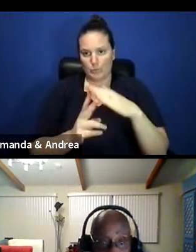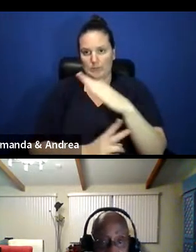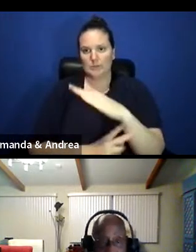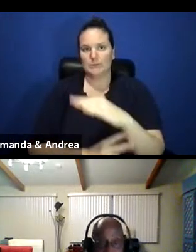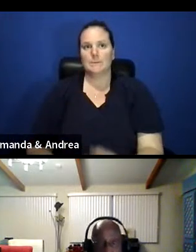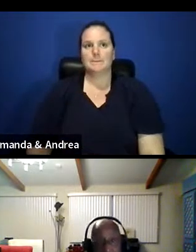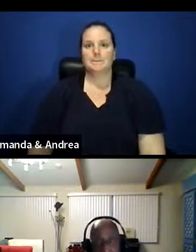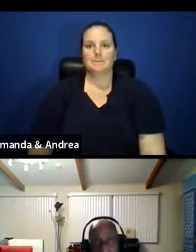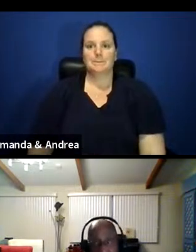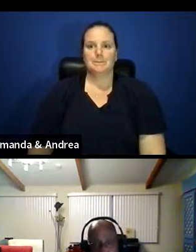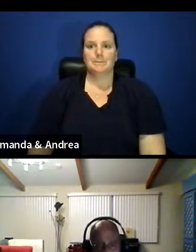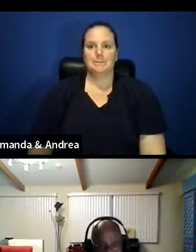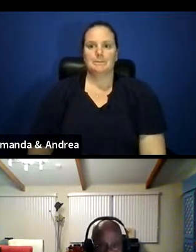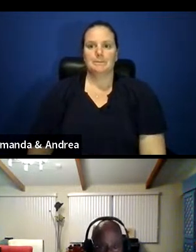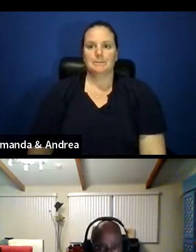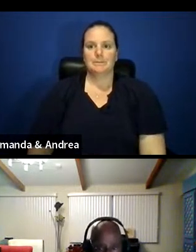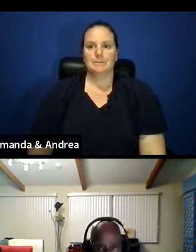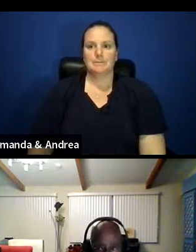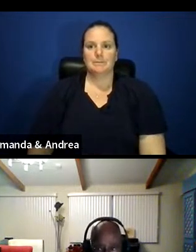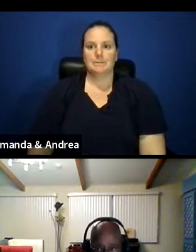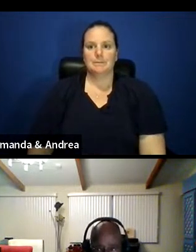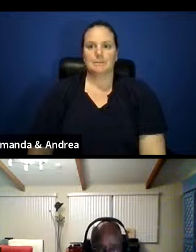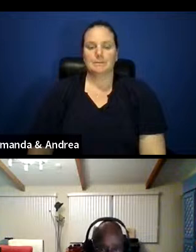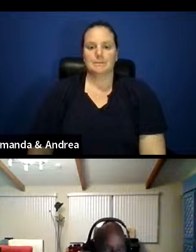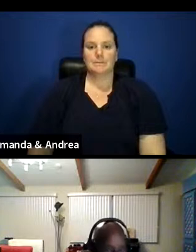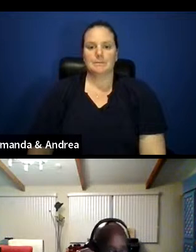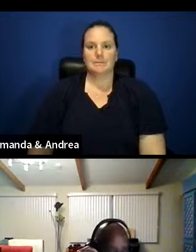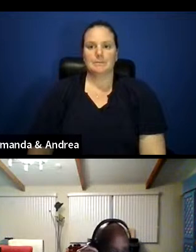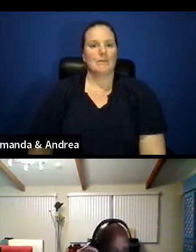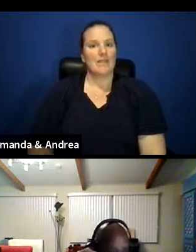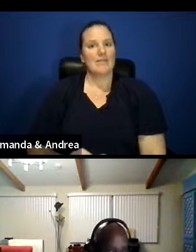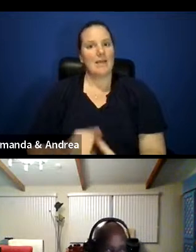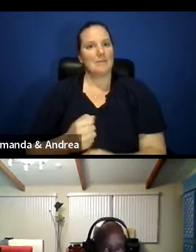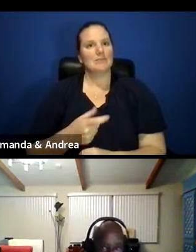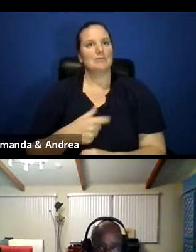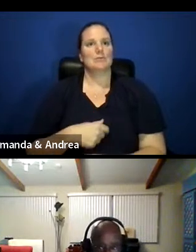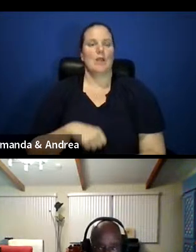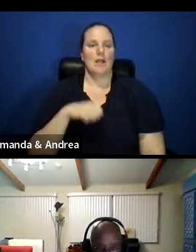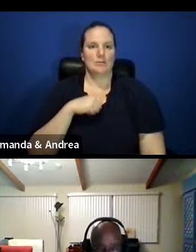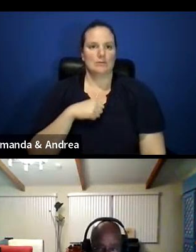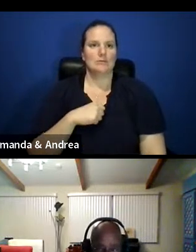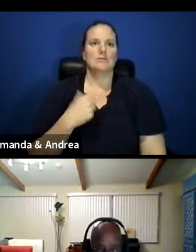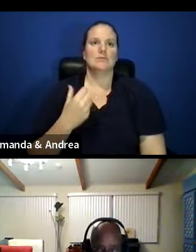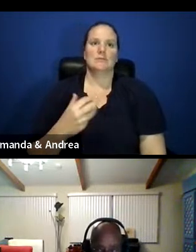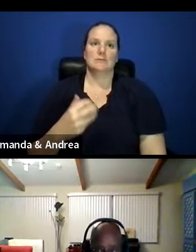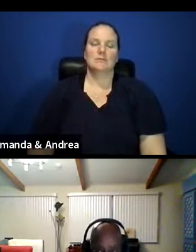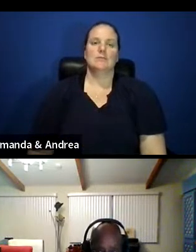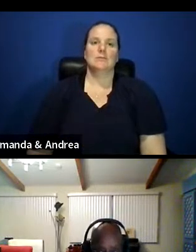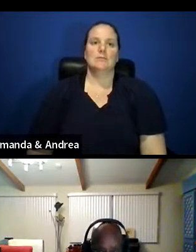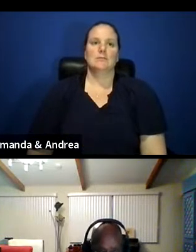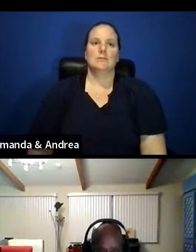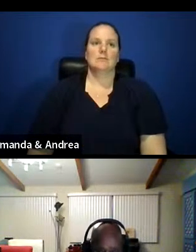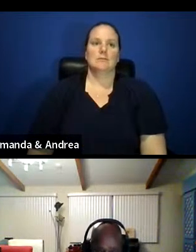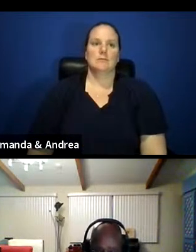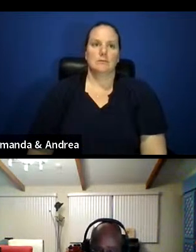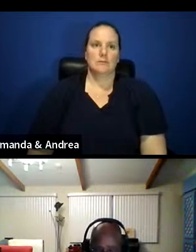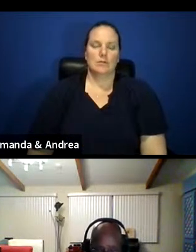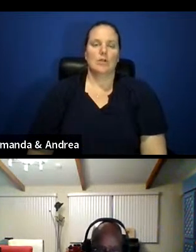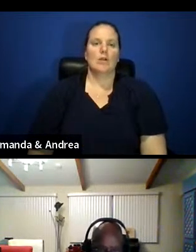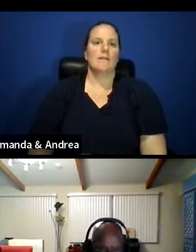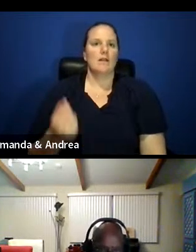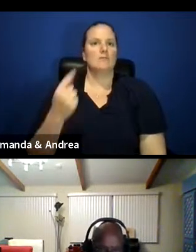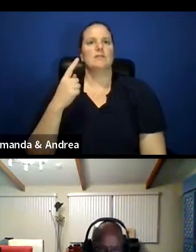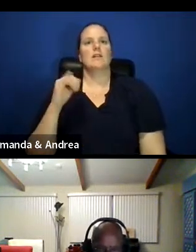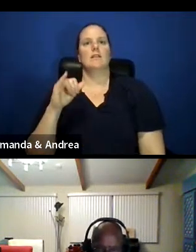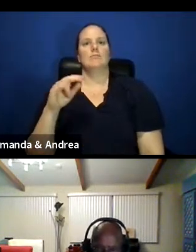and it makes you proud to understand the foresight that the